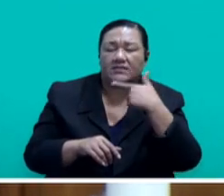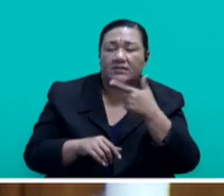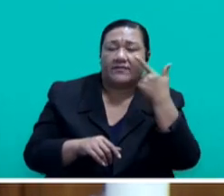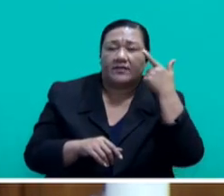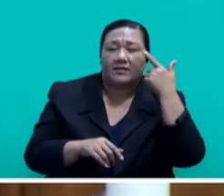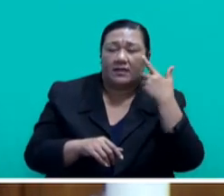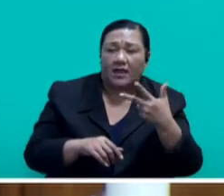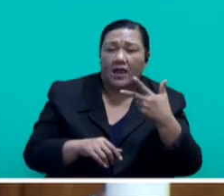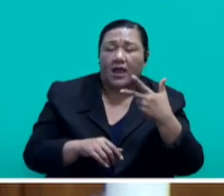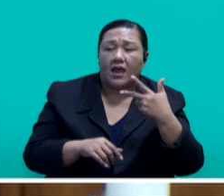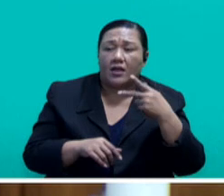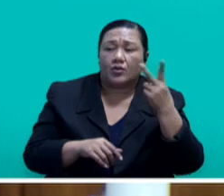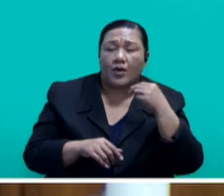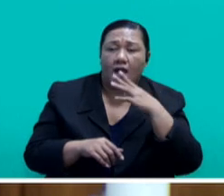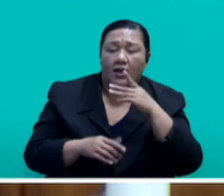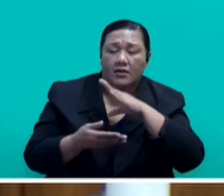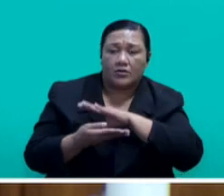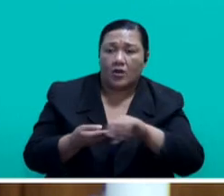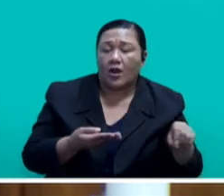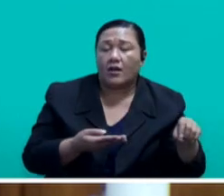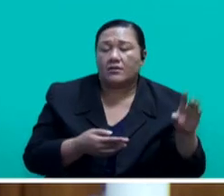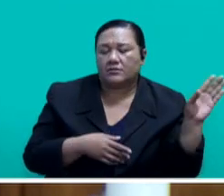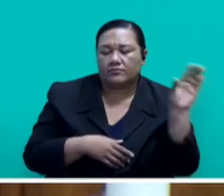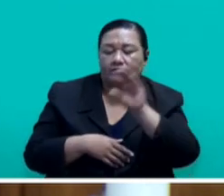$778,200 to carry out this work in the new financial